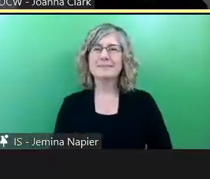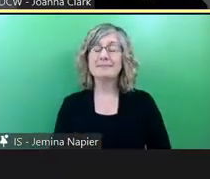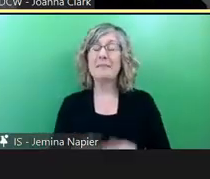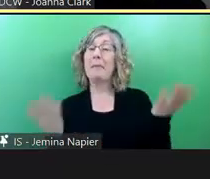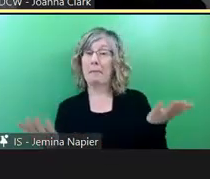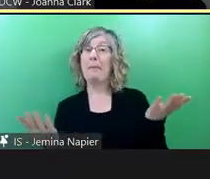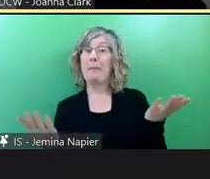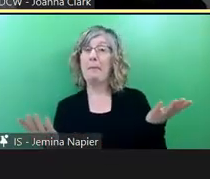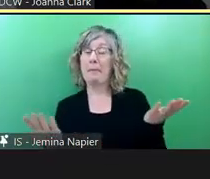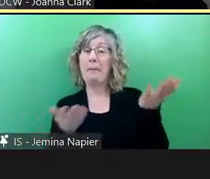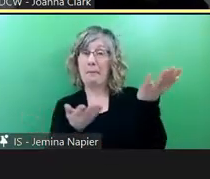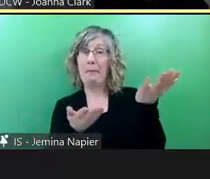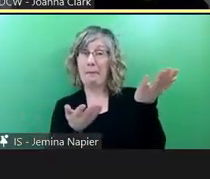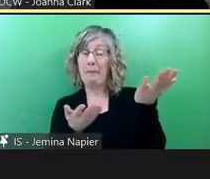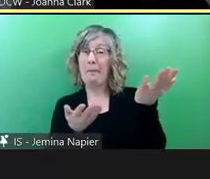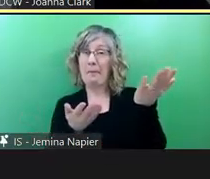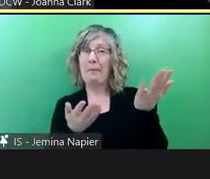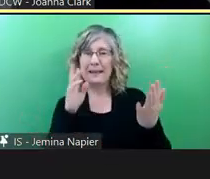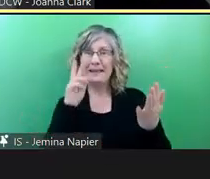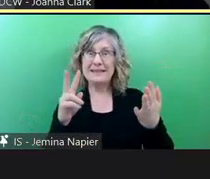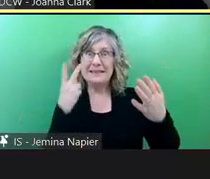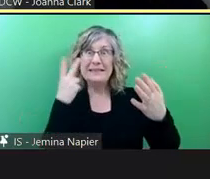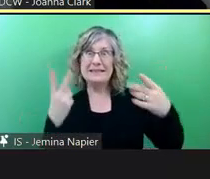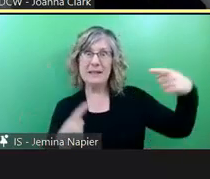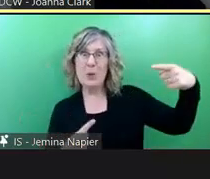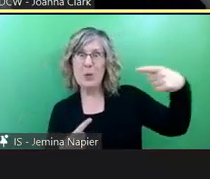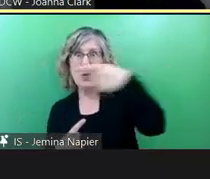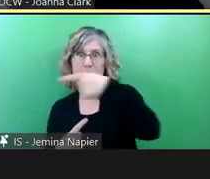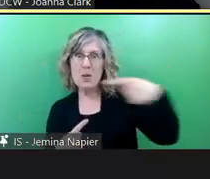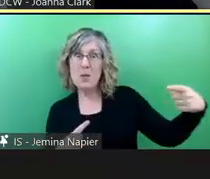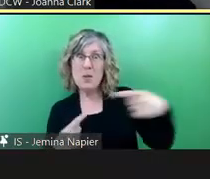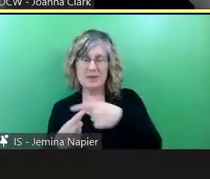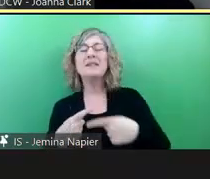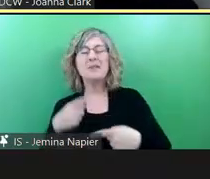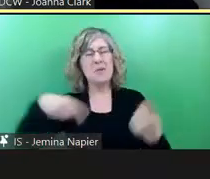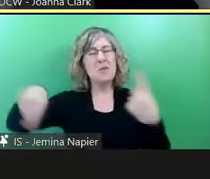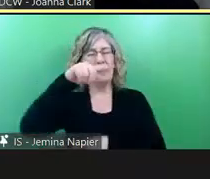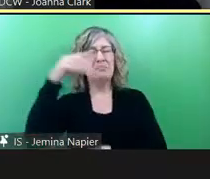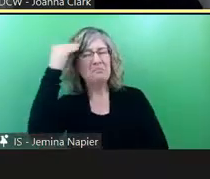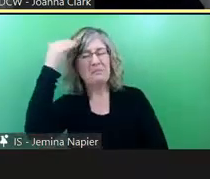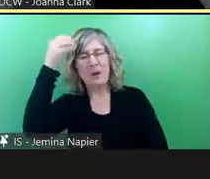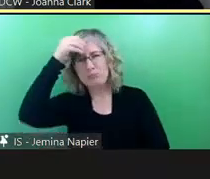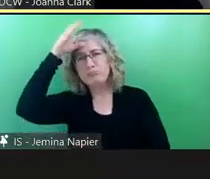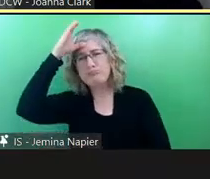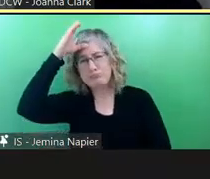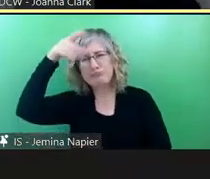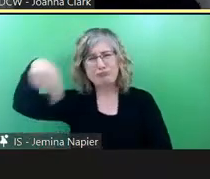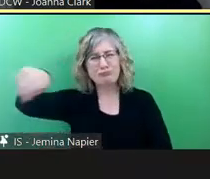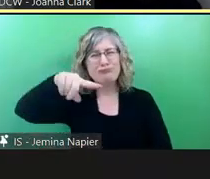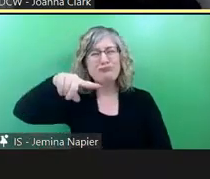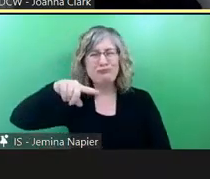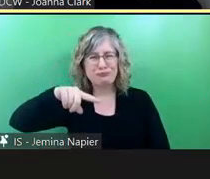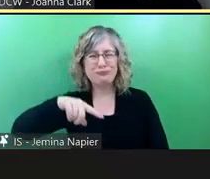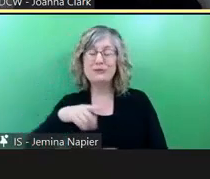I think judging by the results, you're all very knowledgeable, so that's great, and thank you very much